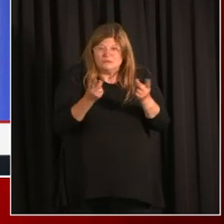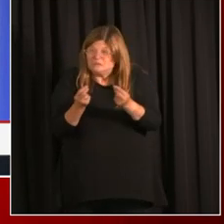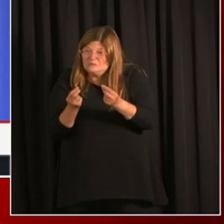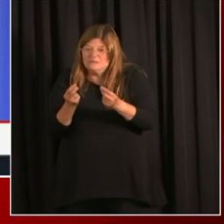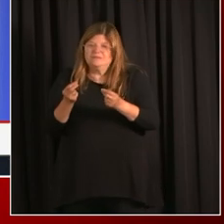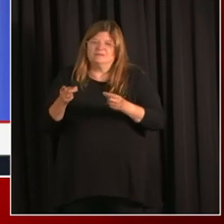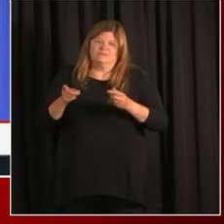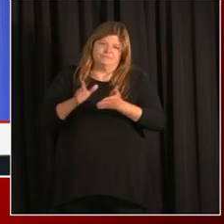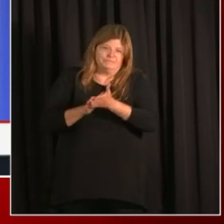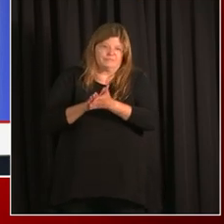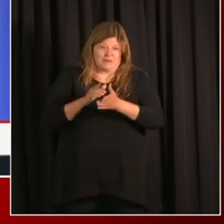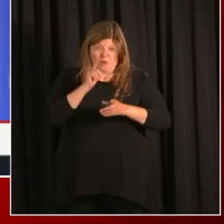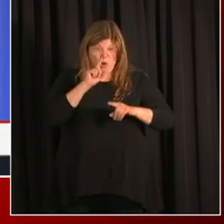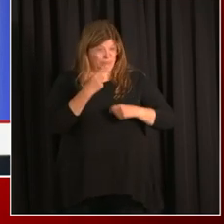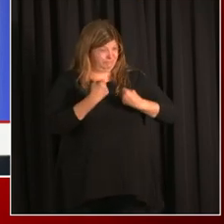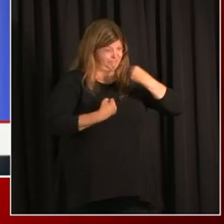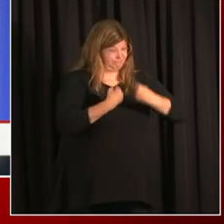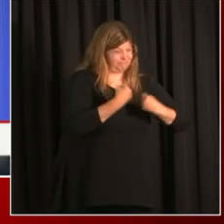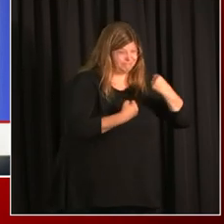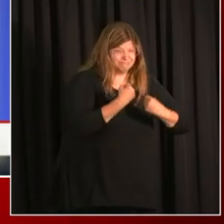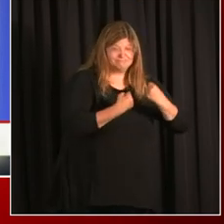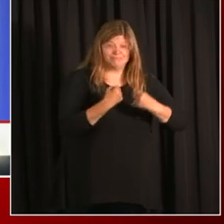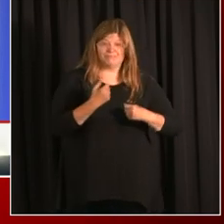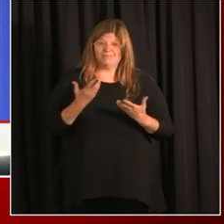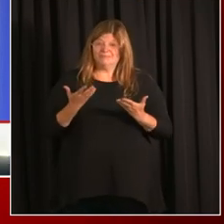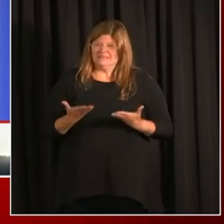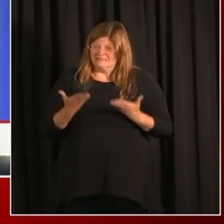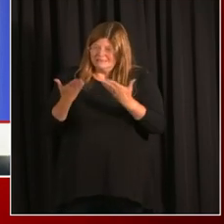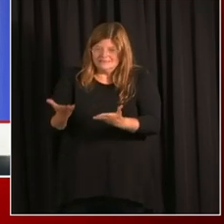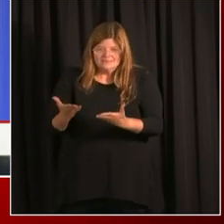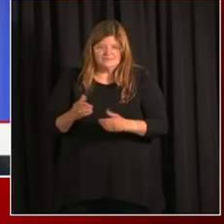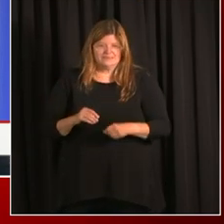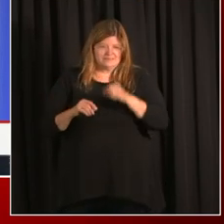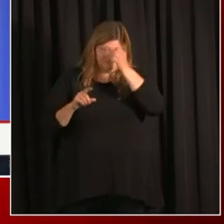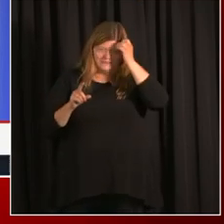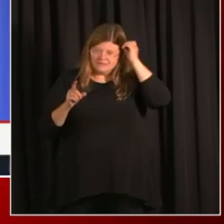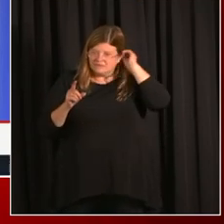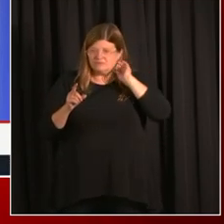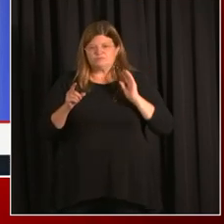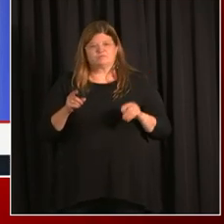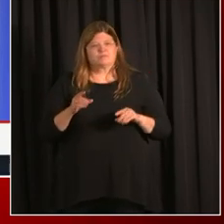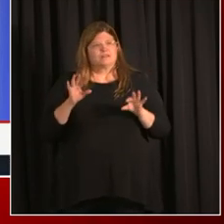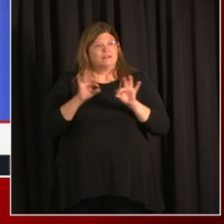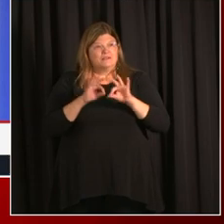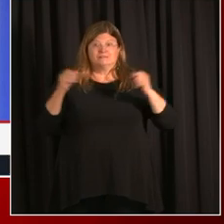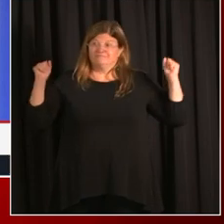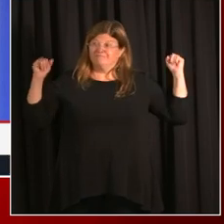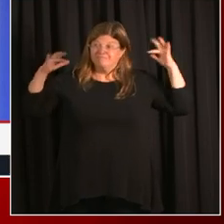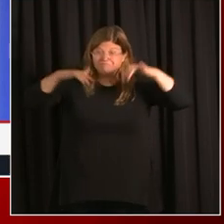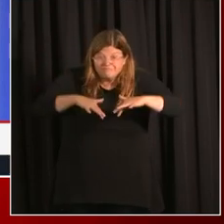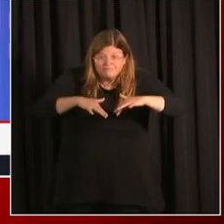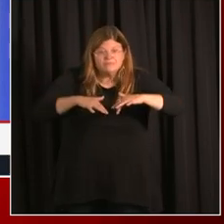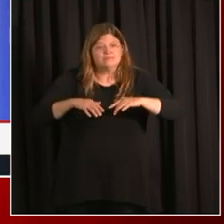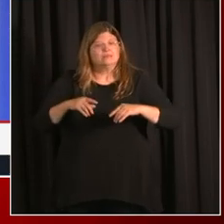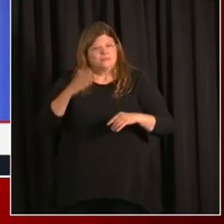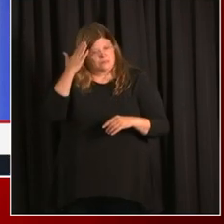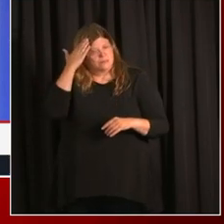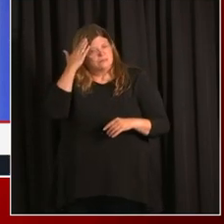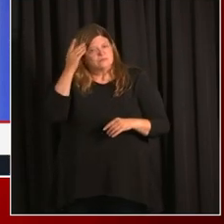traveling alone in a car is recommended over the use of mass transport and other things when